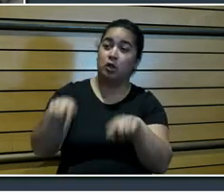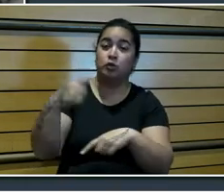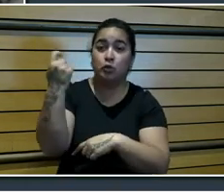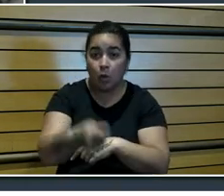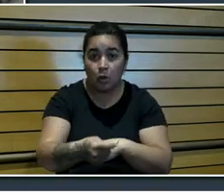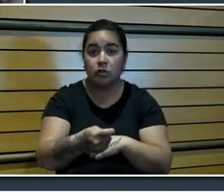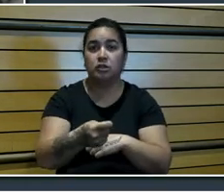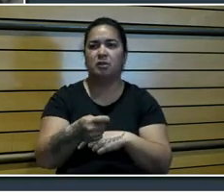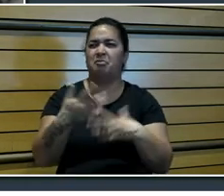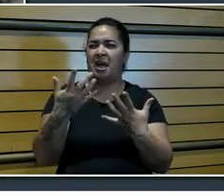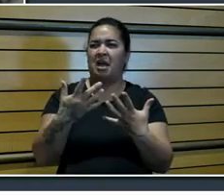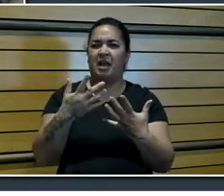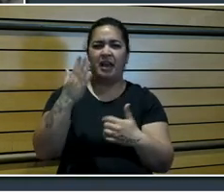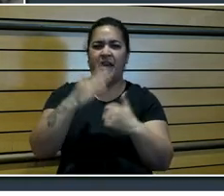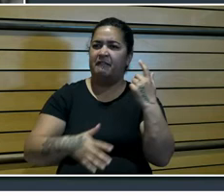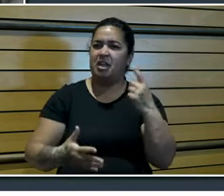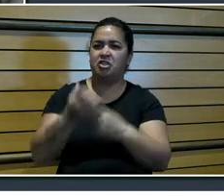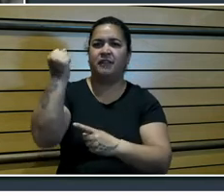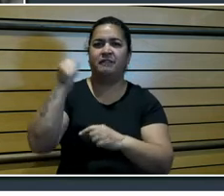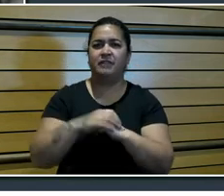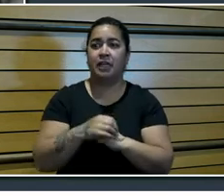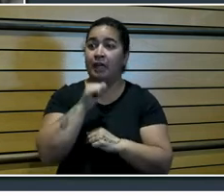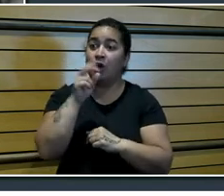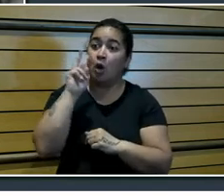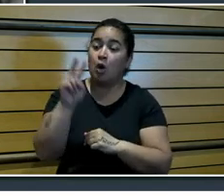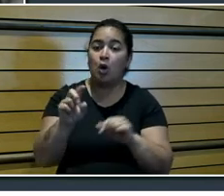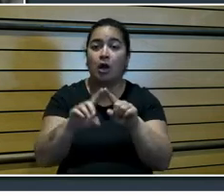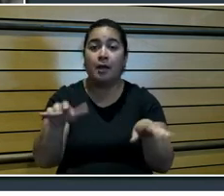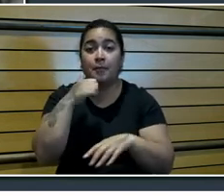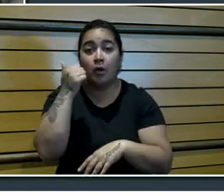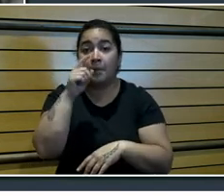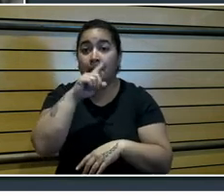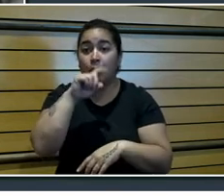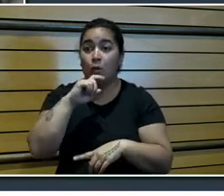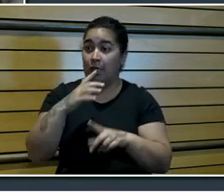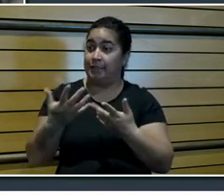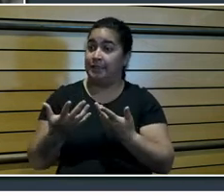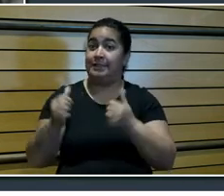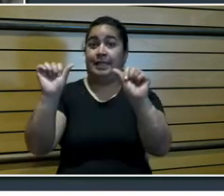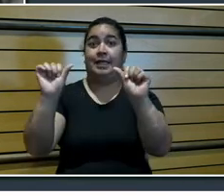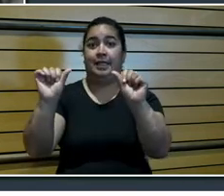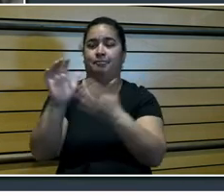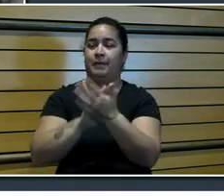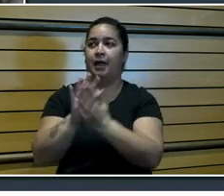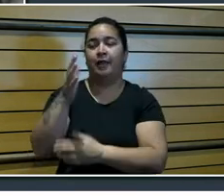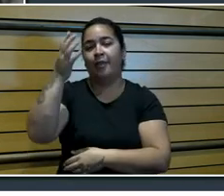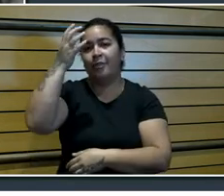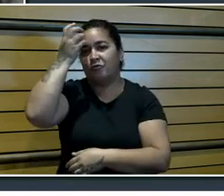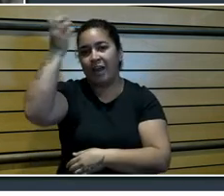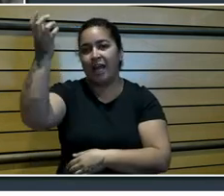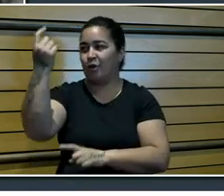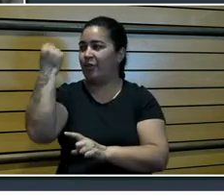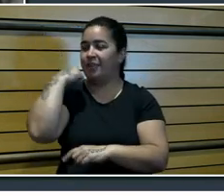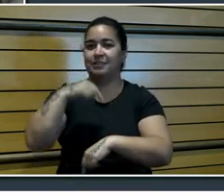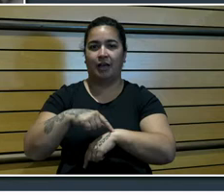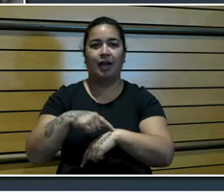for some injustice, if it looked like Tangata Whenua were going to succeed, the Crown of the time, simply by virtue of its majority